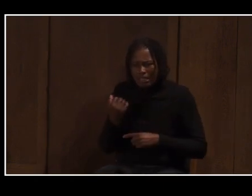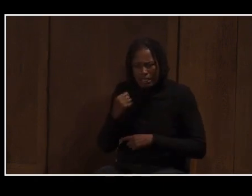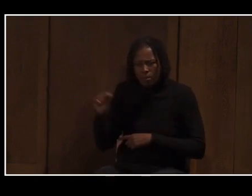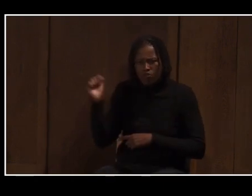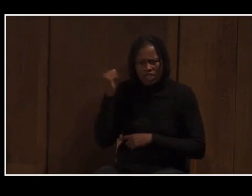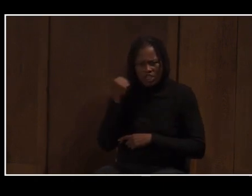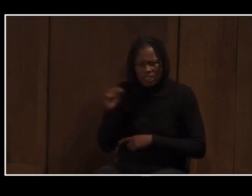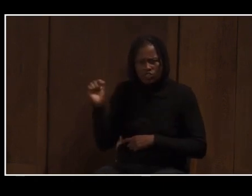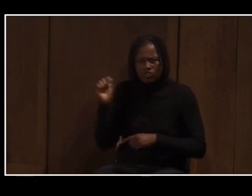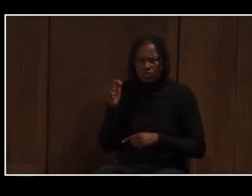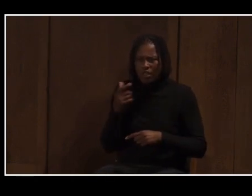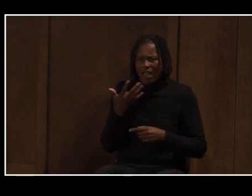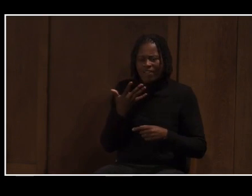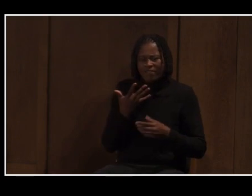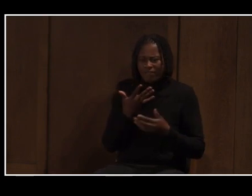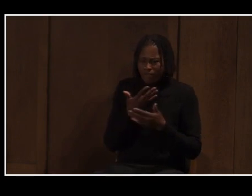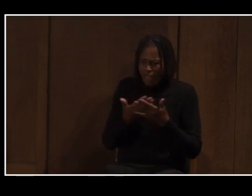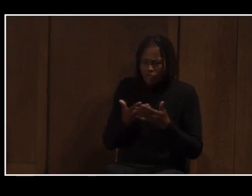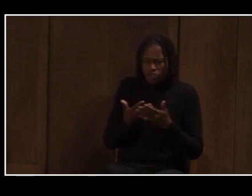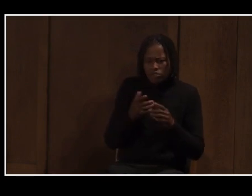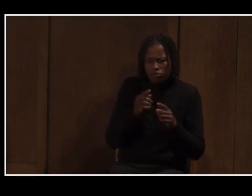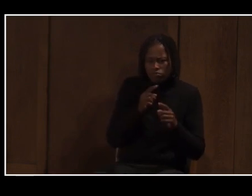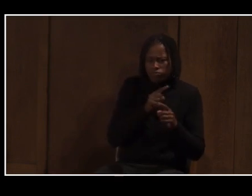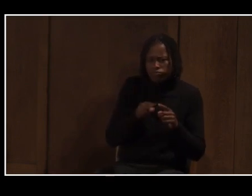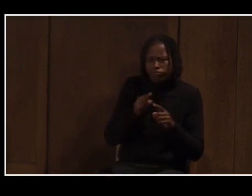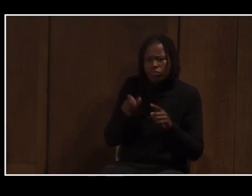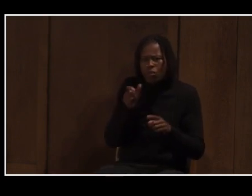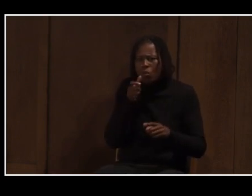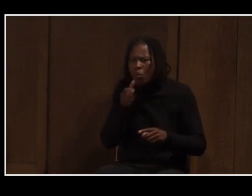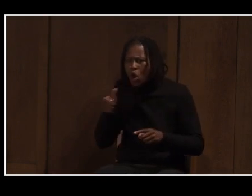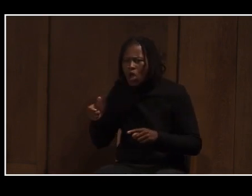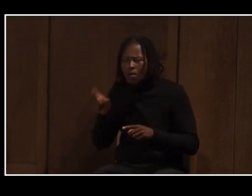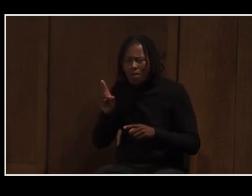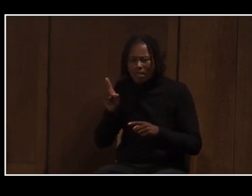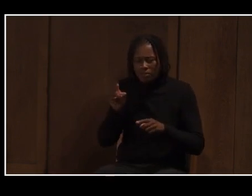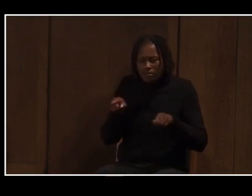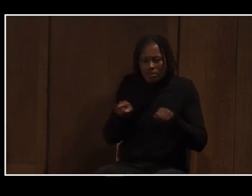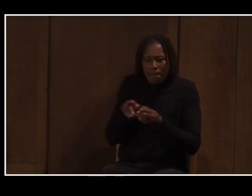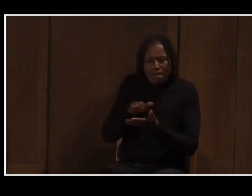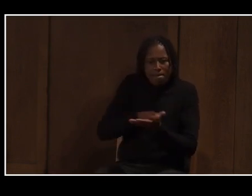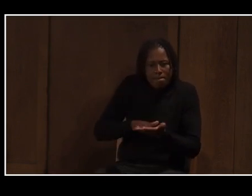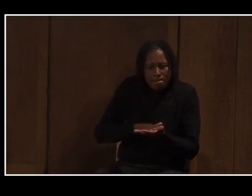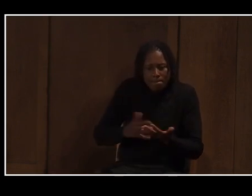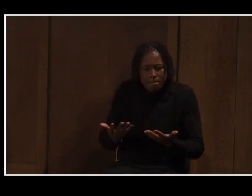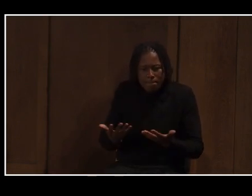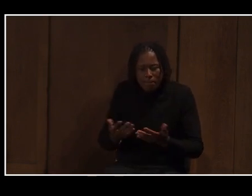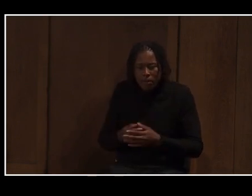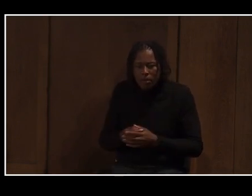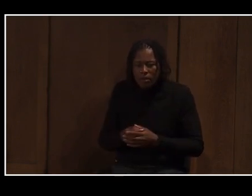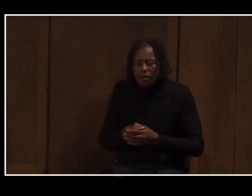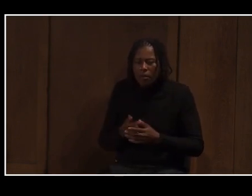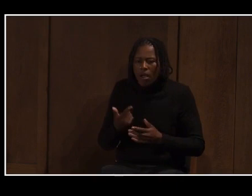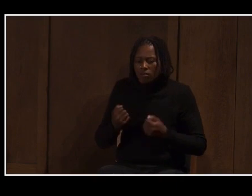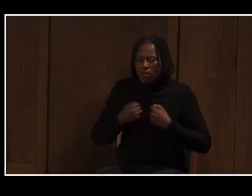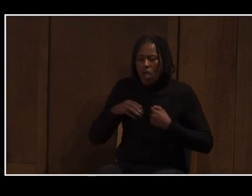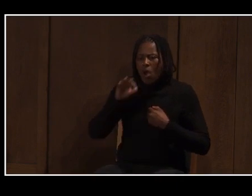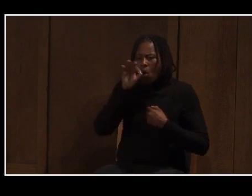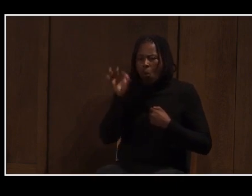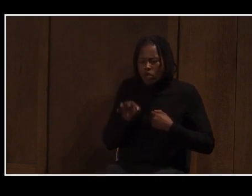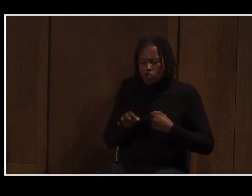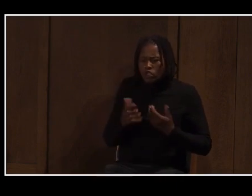the same word. So my question is, you know, how does spirituality come